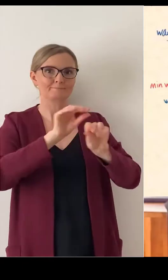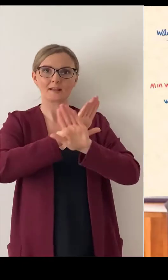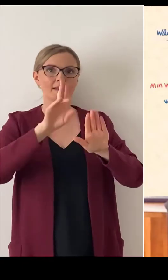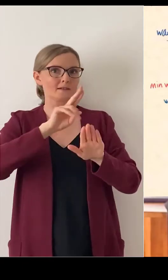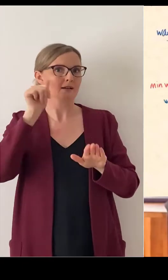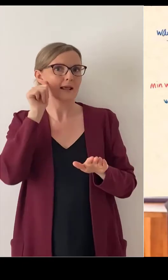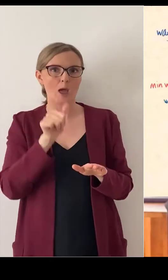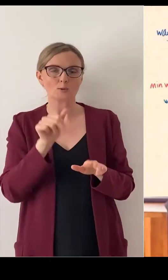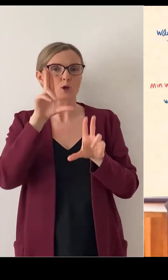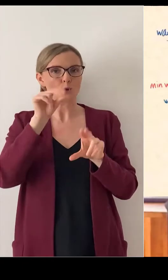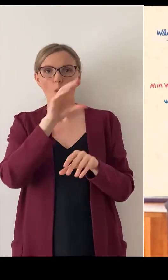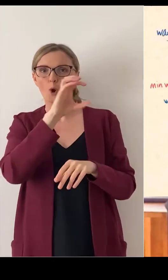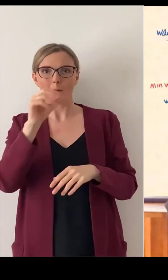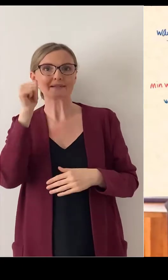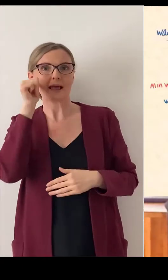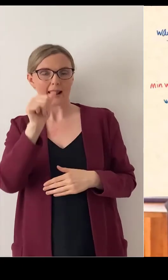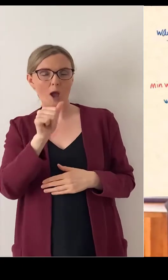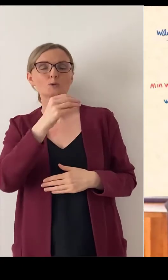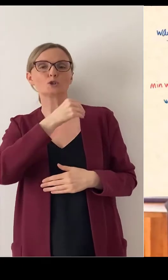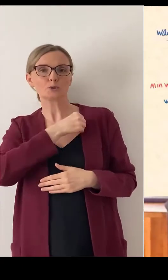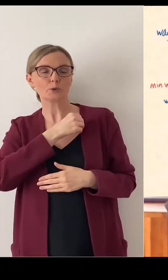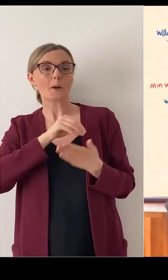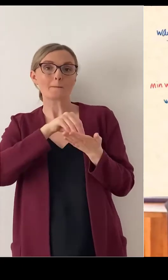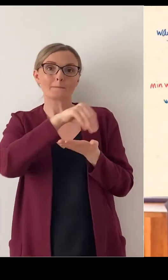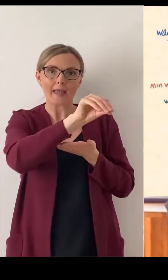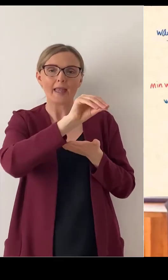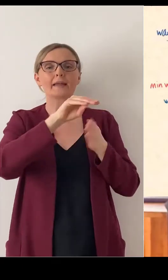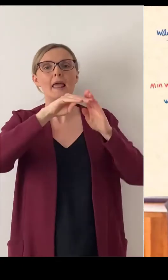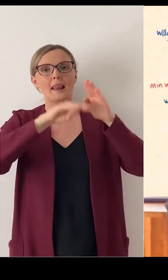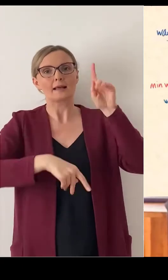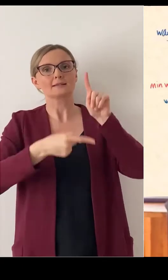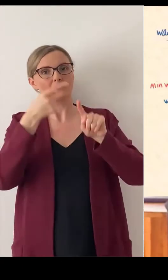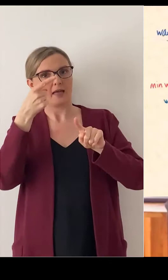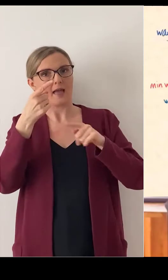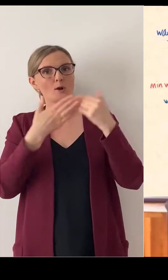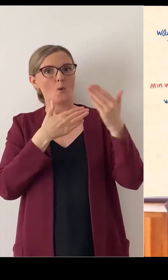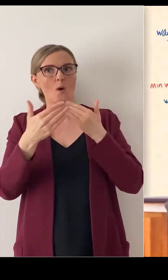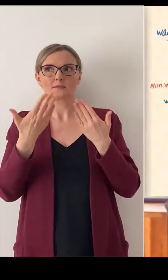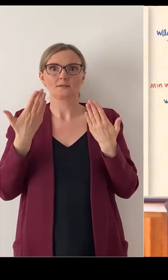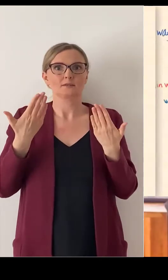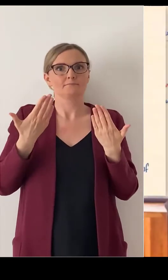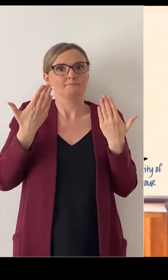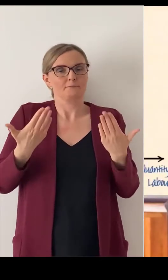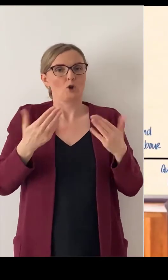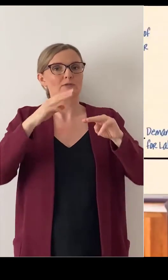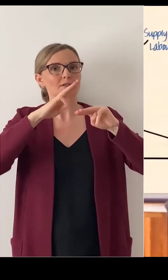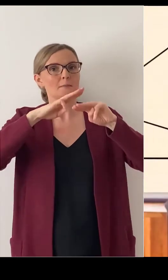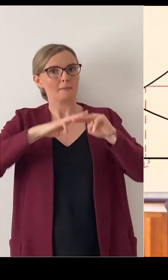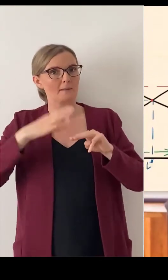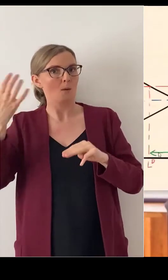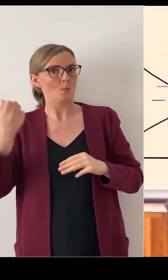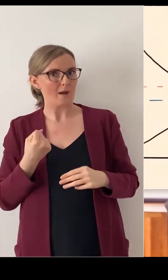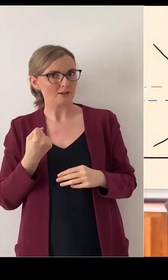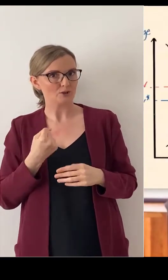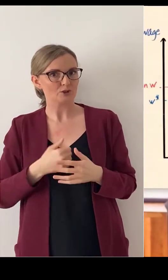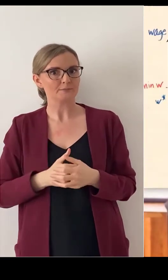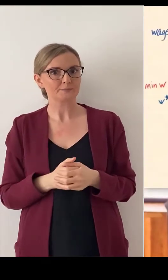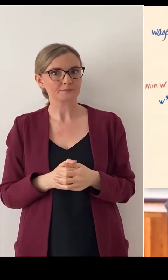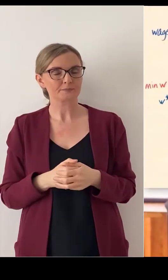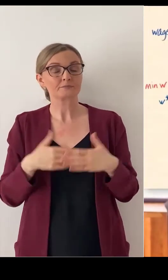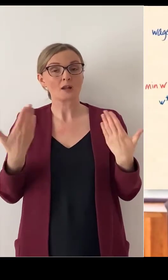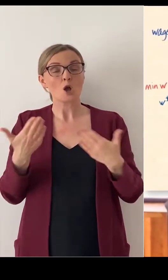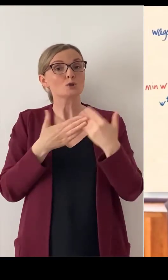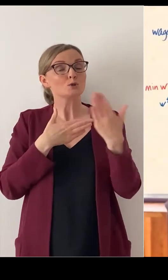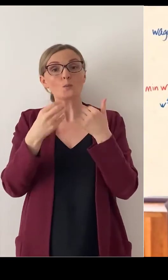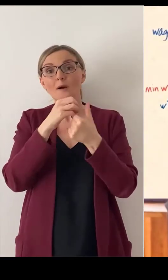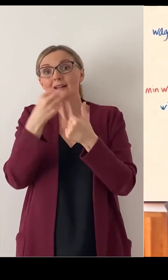hire at a lower wage rate than the current minimum wage rate. What else